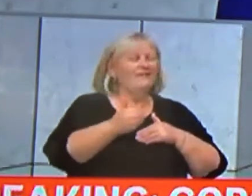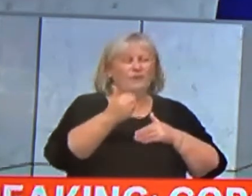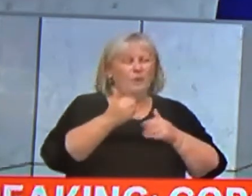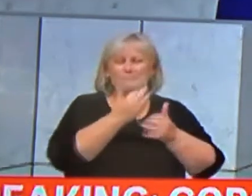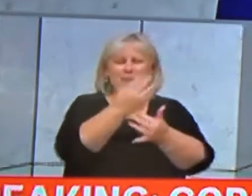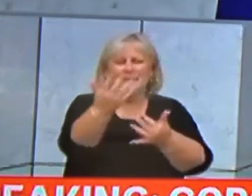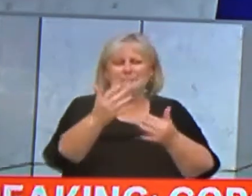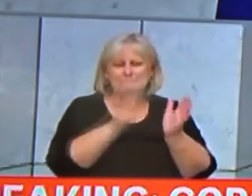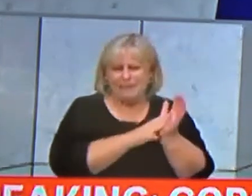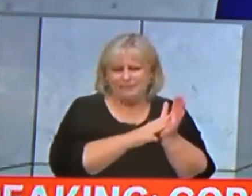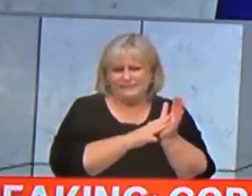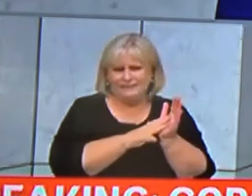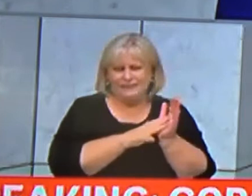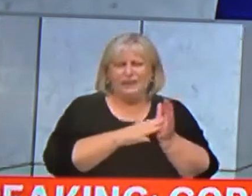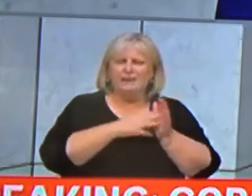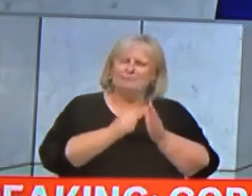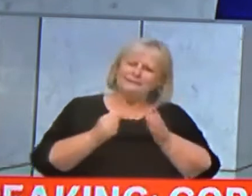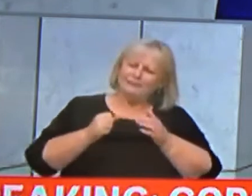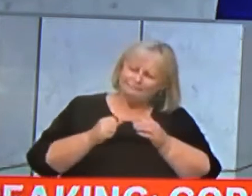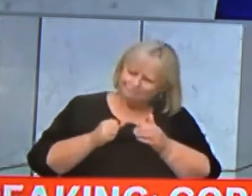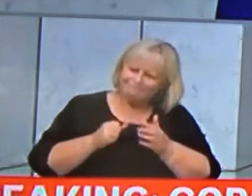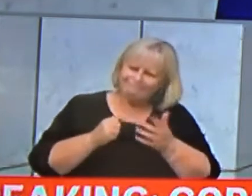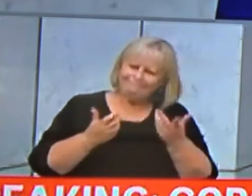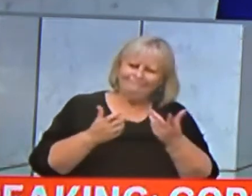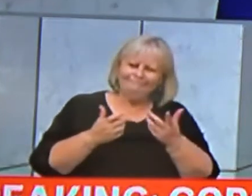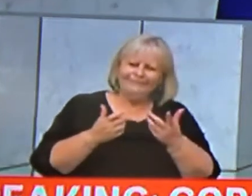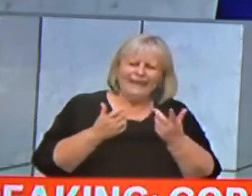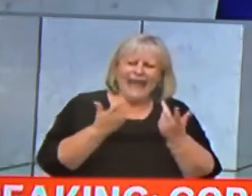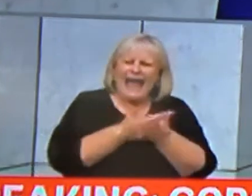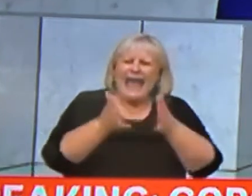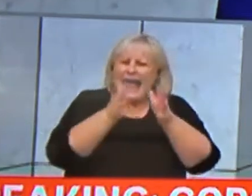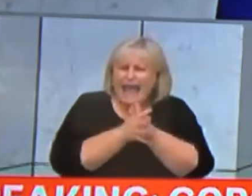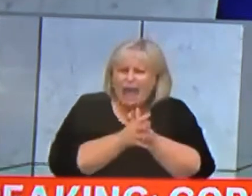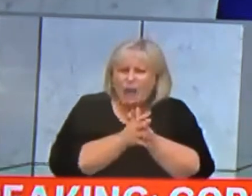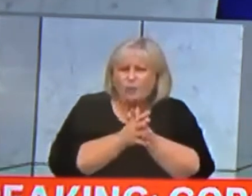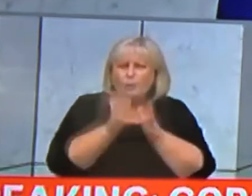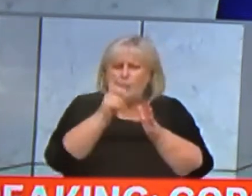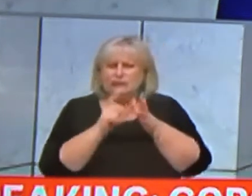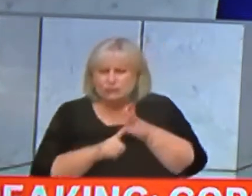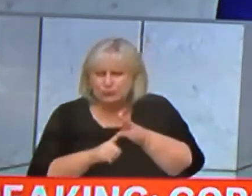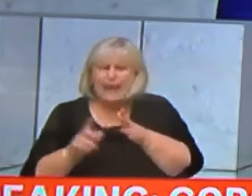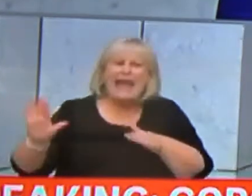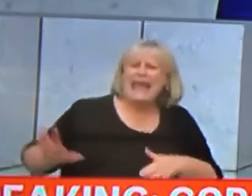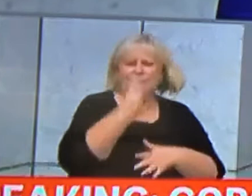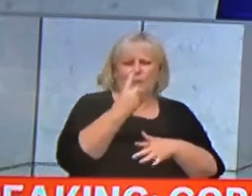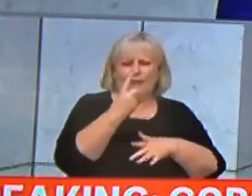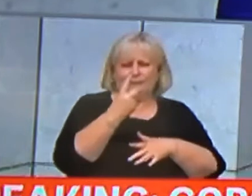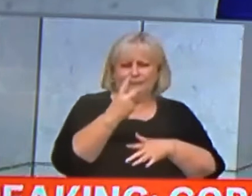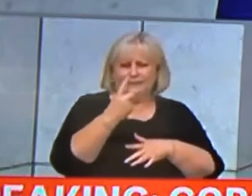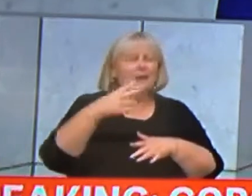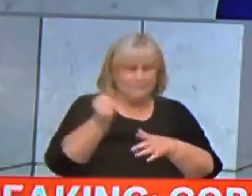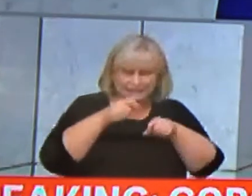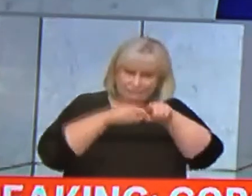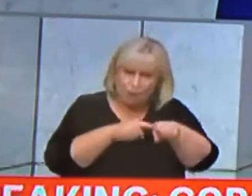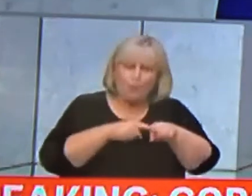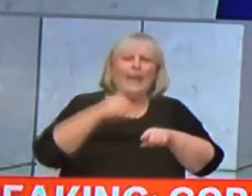months. So we have to have sustainable measures that every single citizen complies with every minute of the